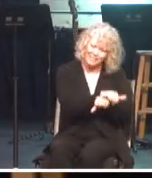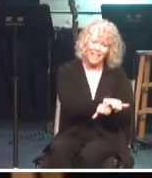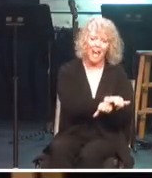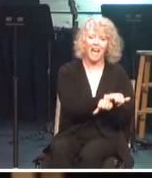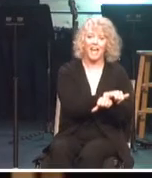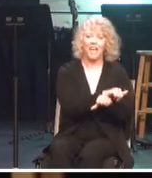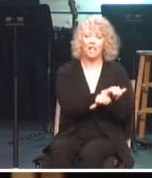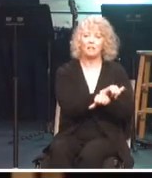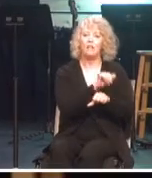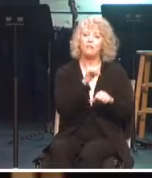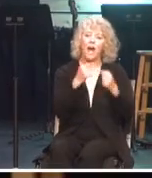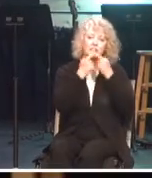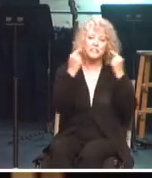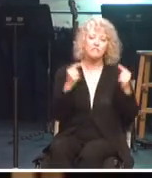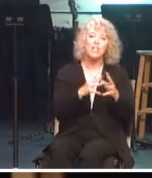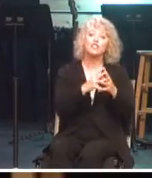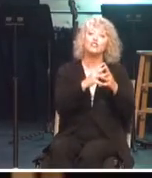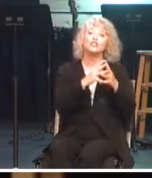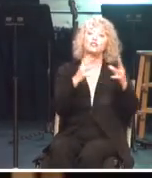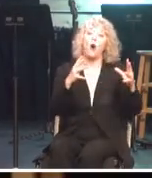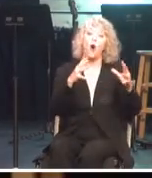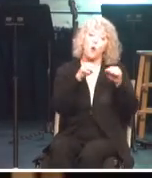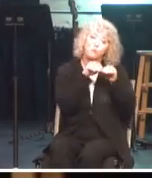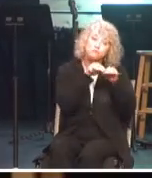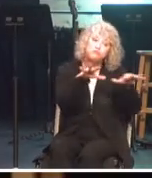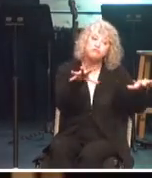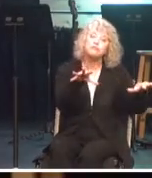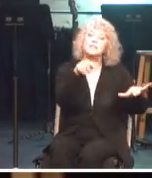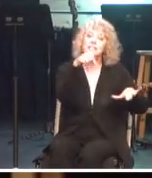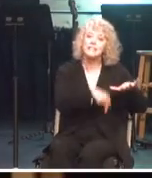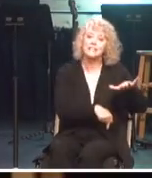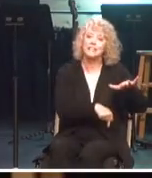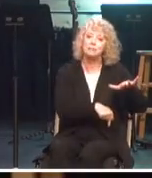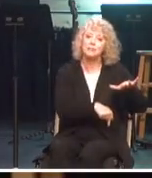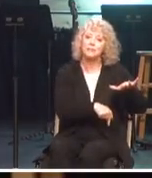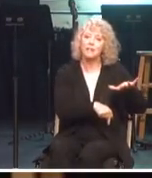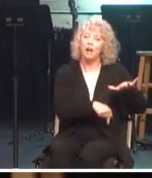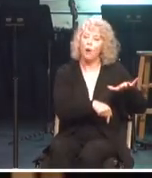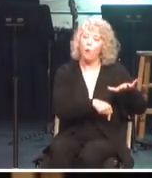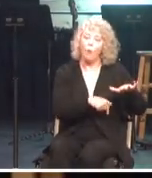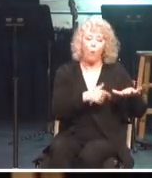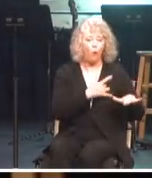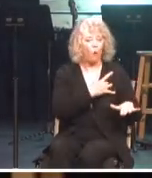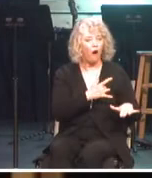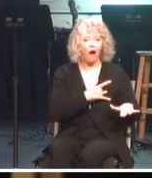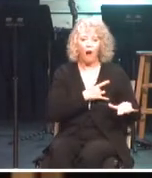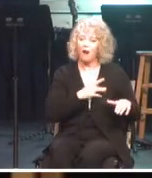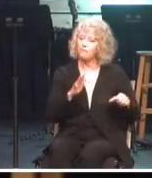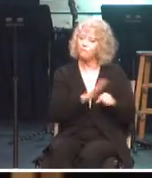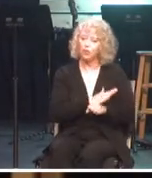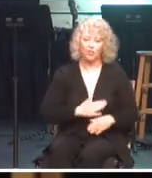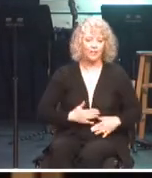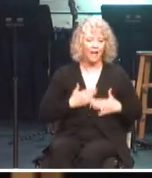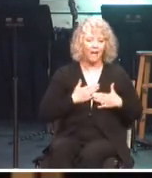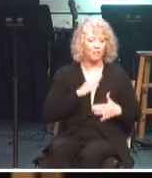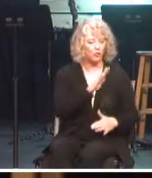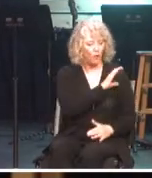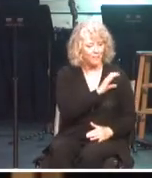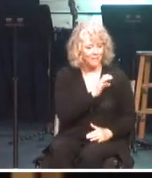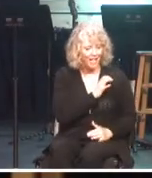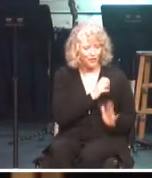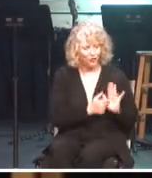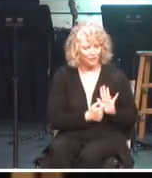And this sinfulness is so pervasive. It burrows down as deep as possible into man's very nature.